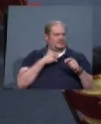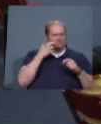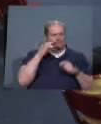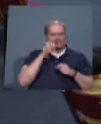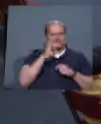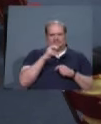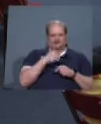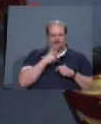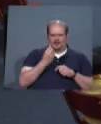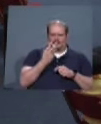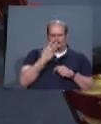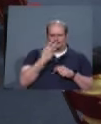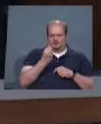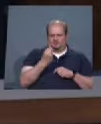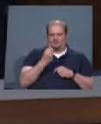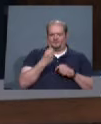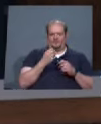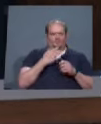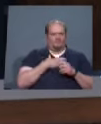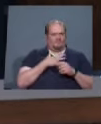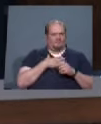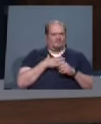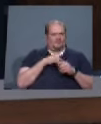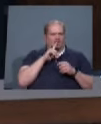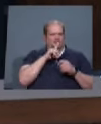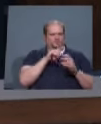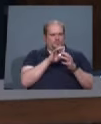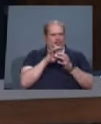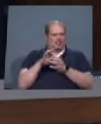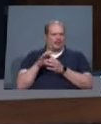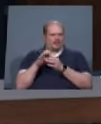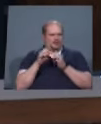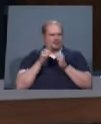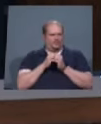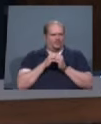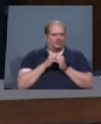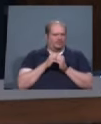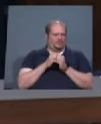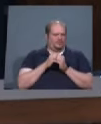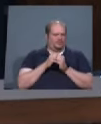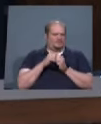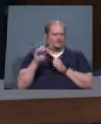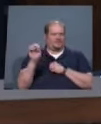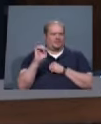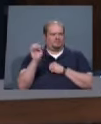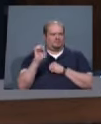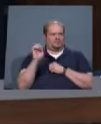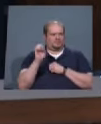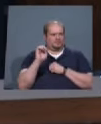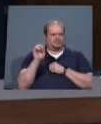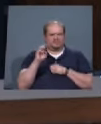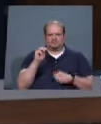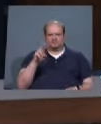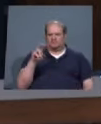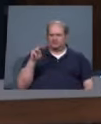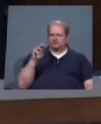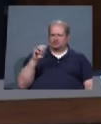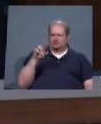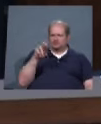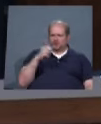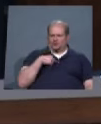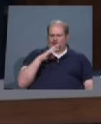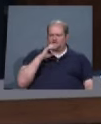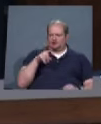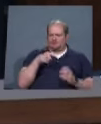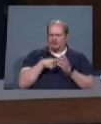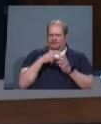his light on, but apparently he cut it off. Mine has to do with an emergency, and Mr. Moore and I have talked about it, but this